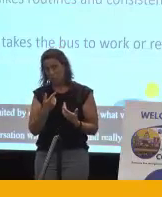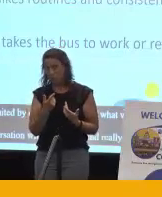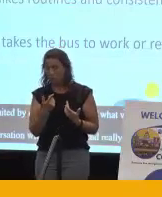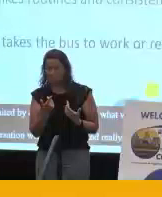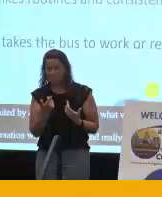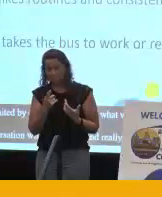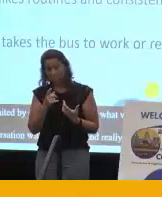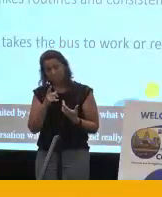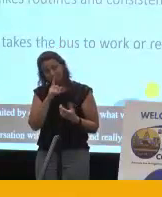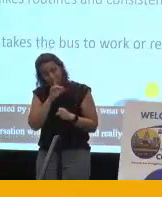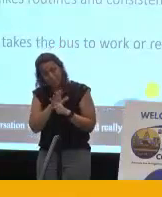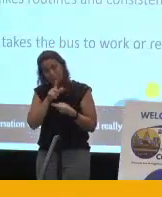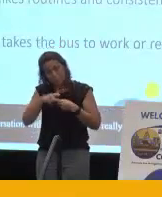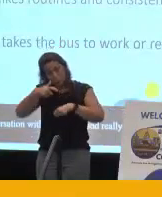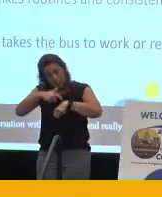to do that?